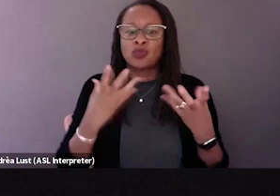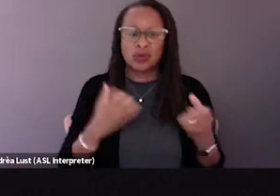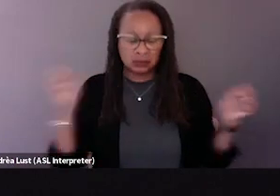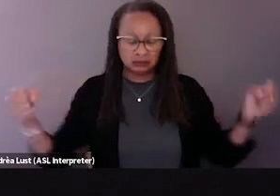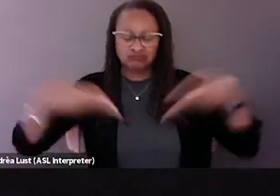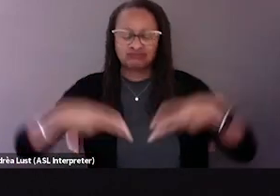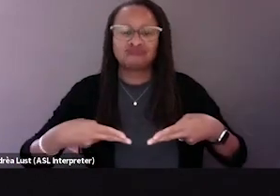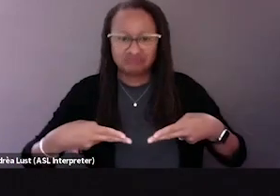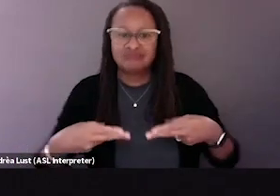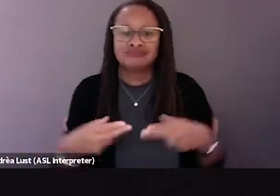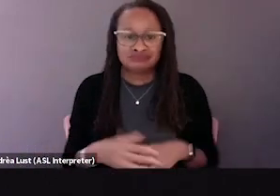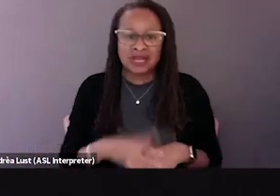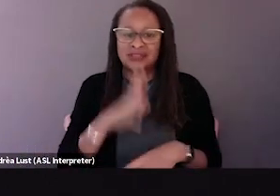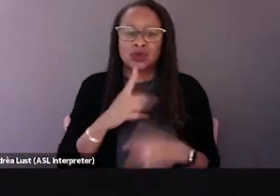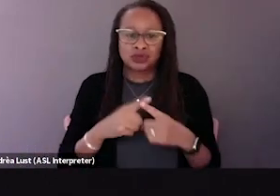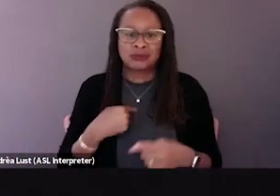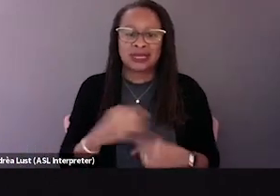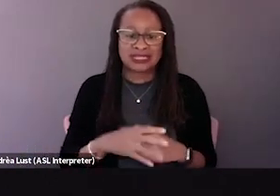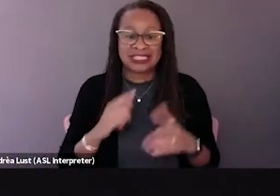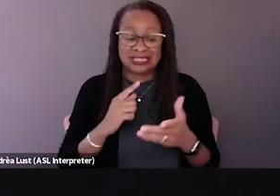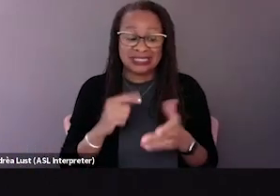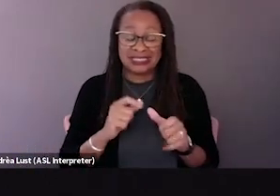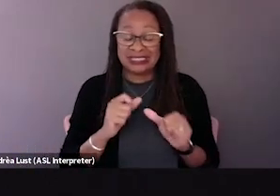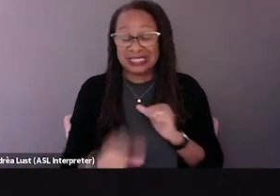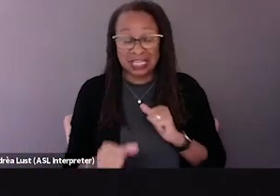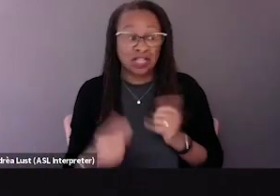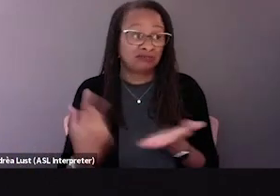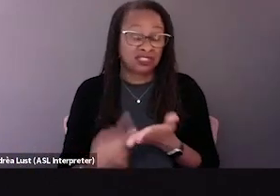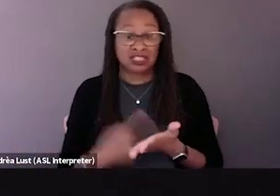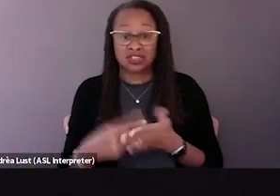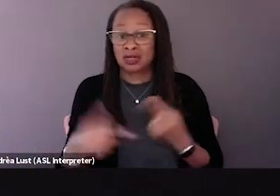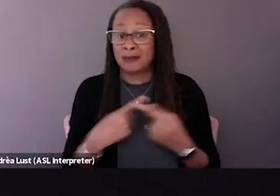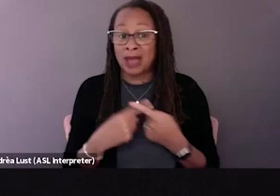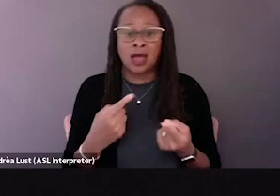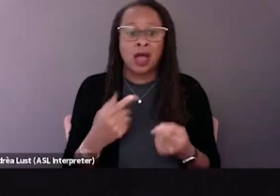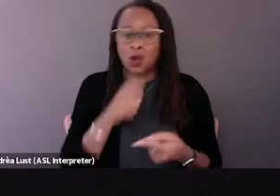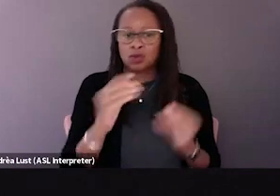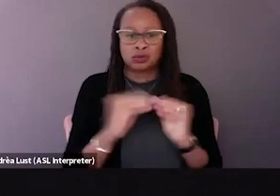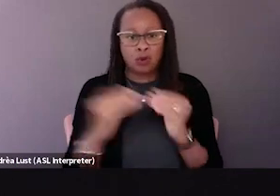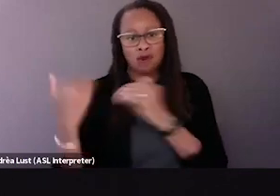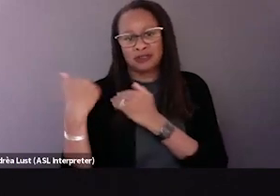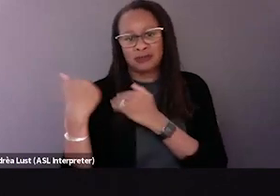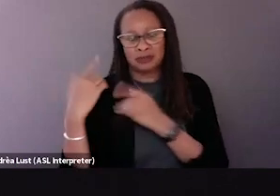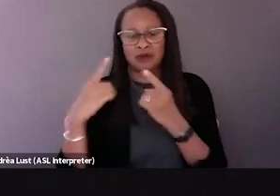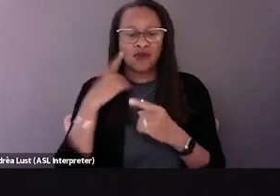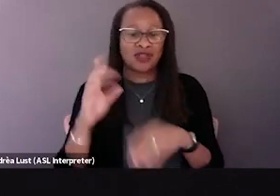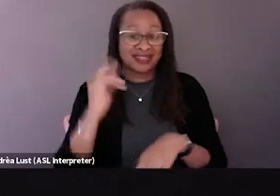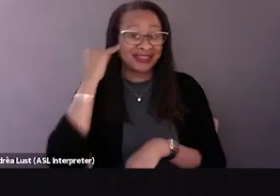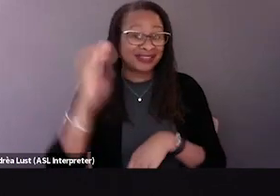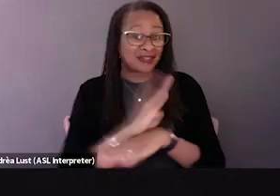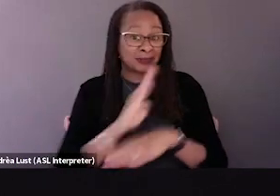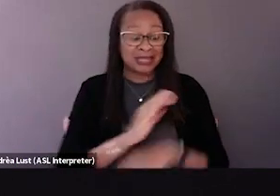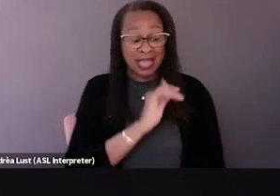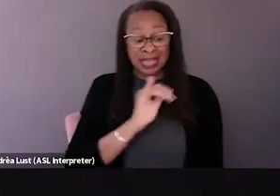was heard. There's still a dispute about who was more responsible for the idea of the business. Jeff says it was